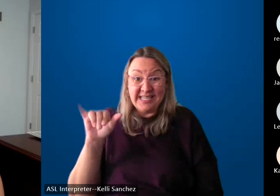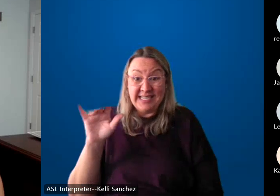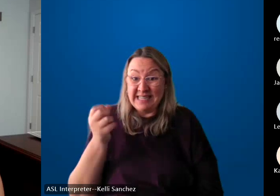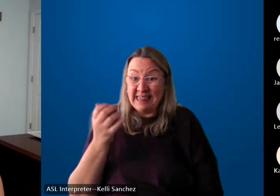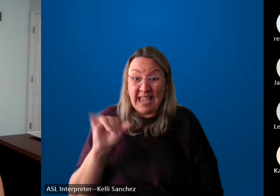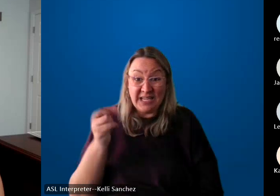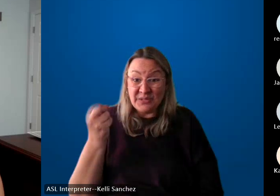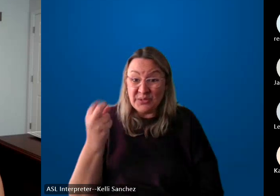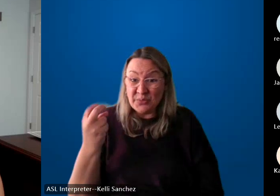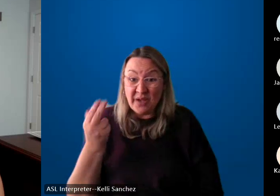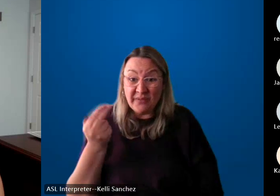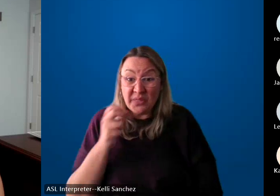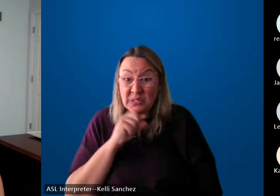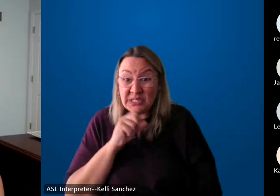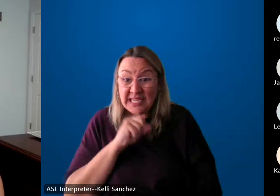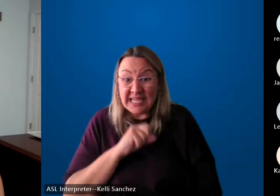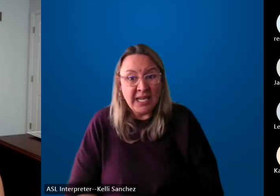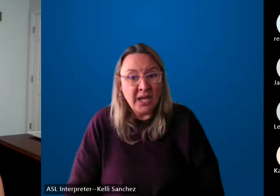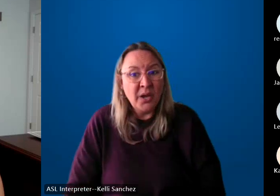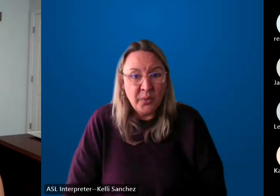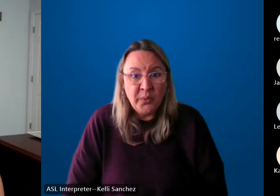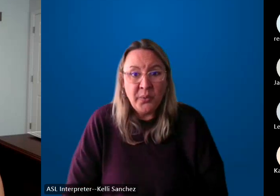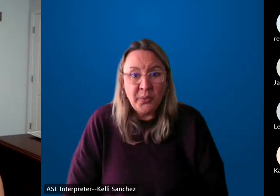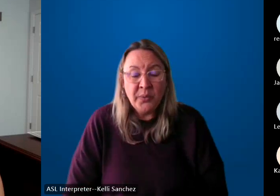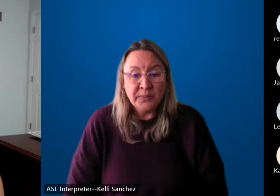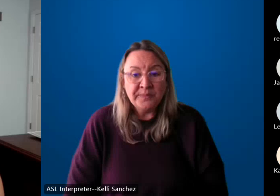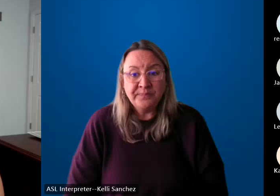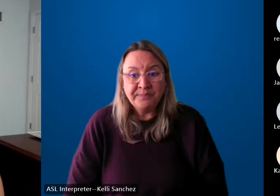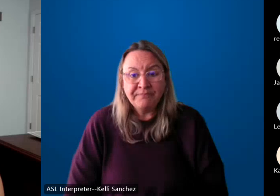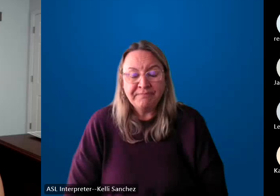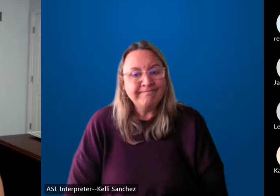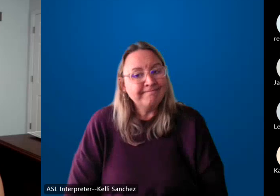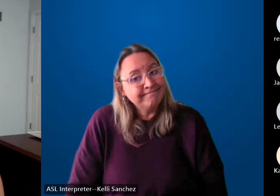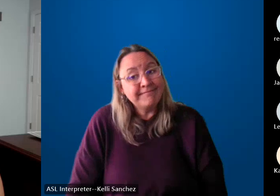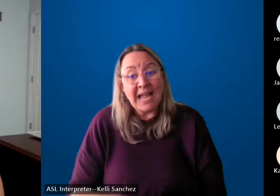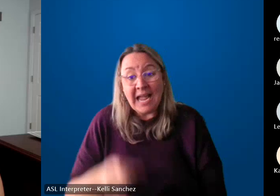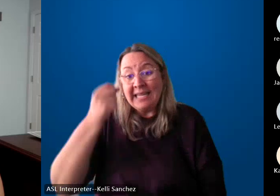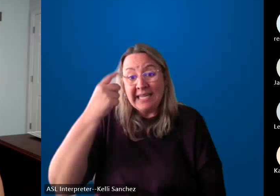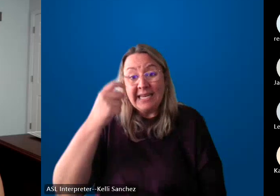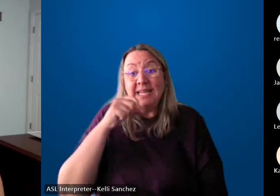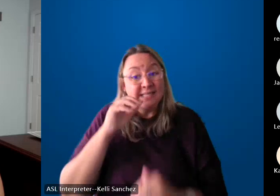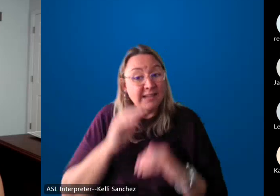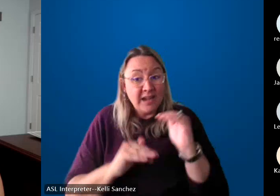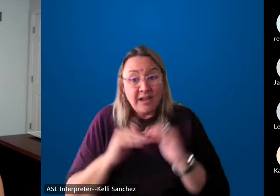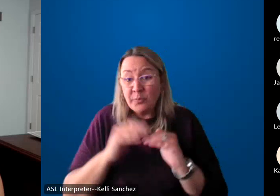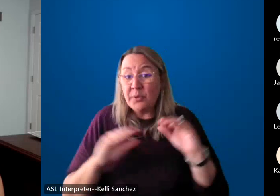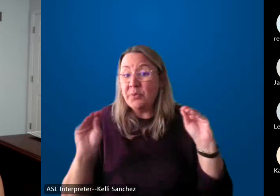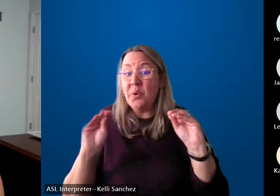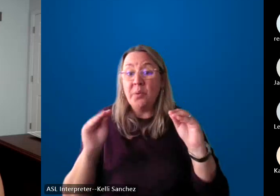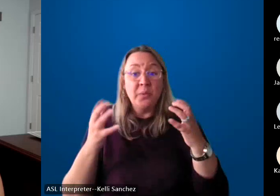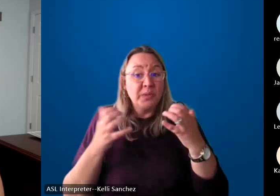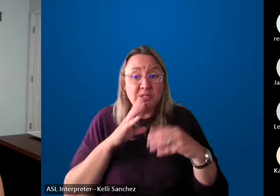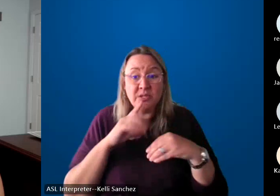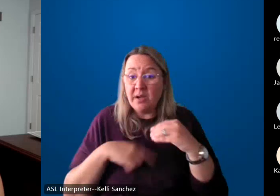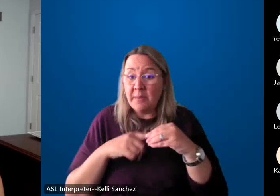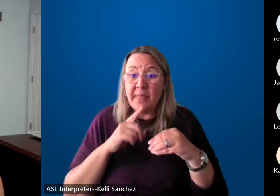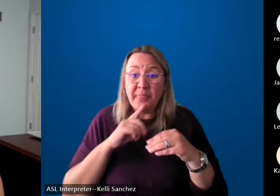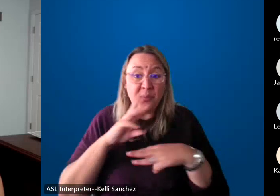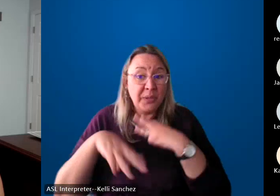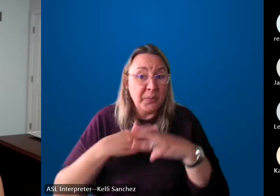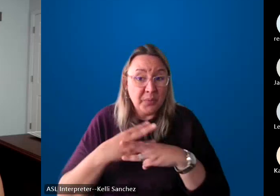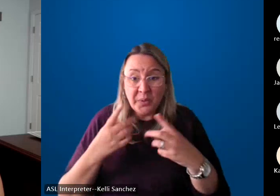12 or 13 years old. Um, and yeah, I get it. It's uncomfortable. We don't want to deal with the reality that kids are